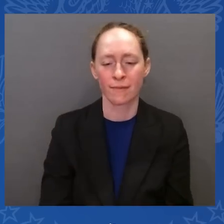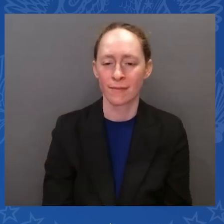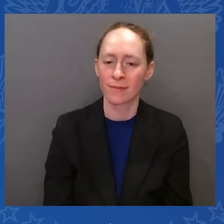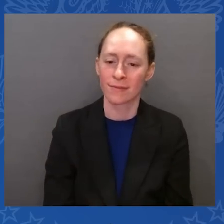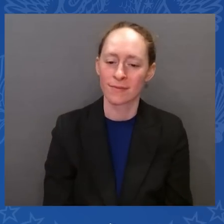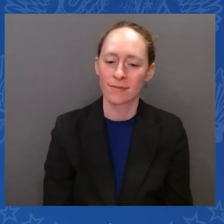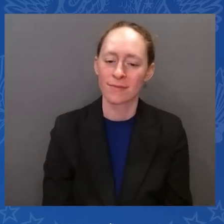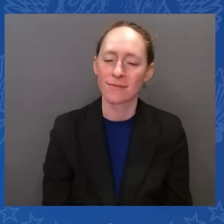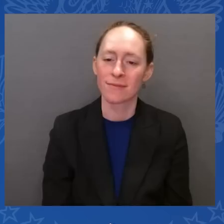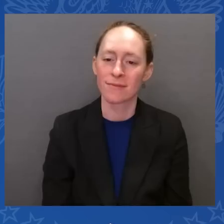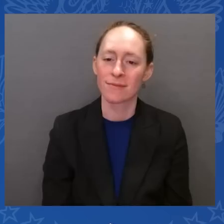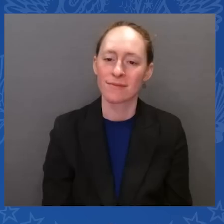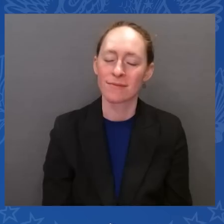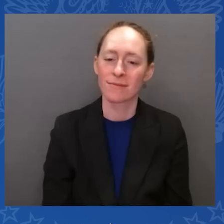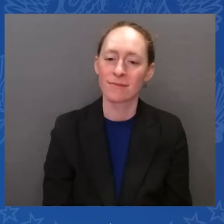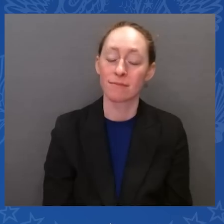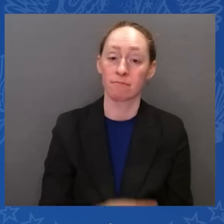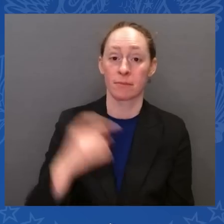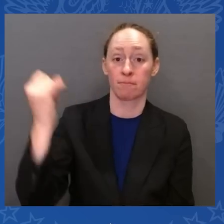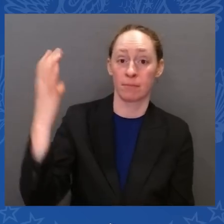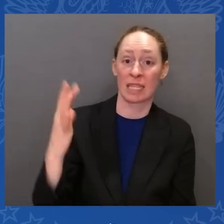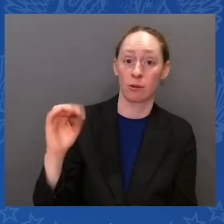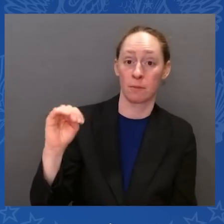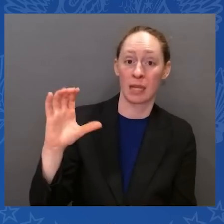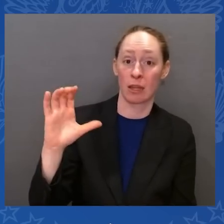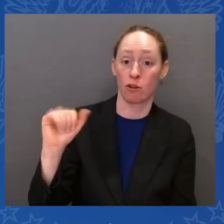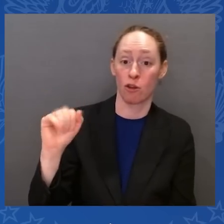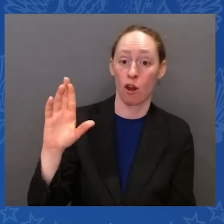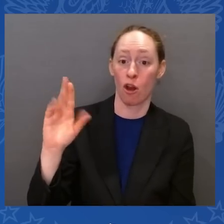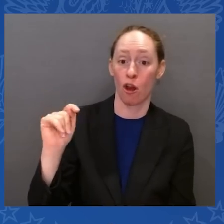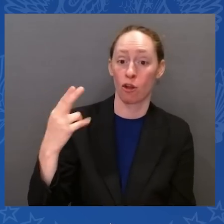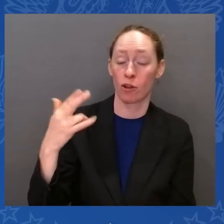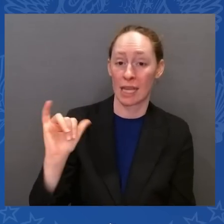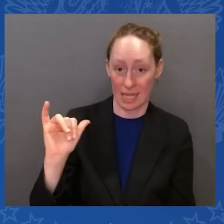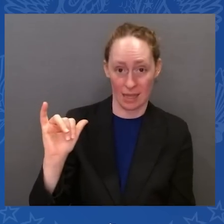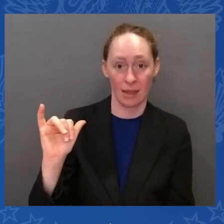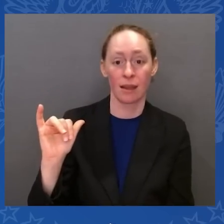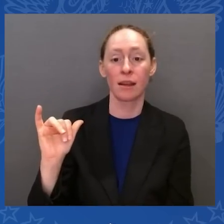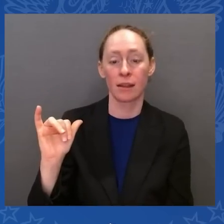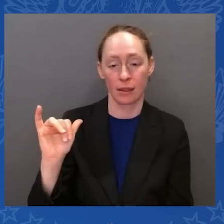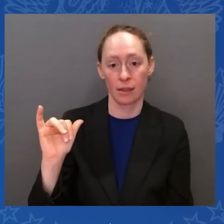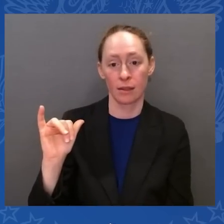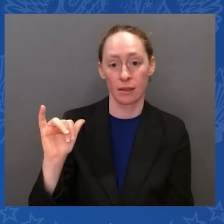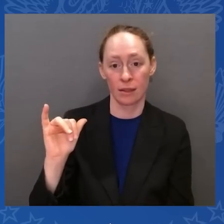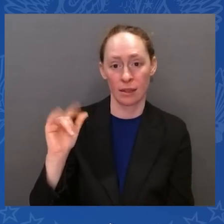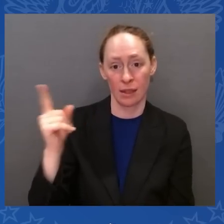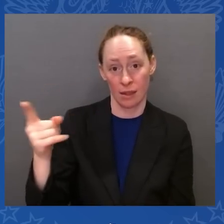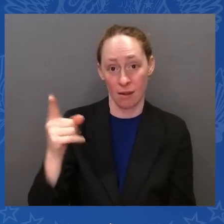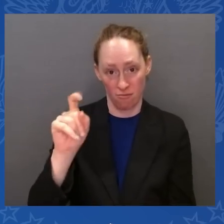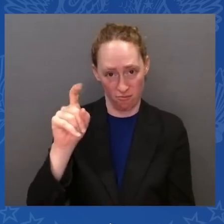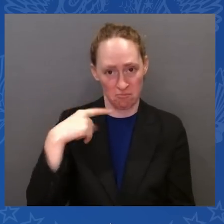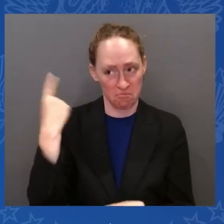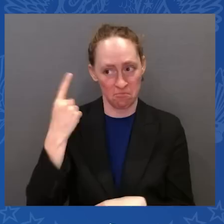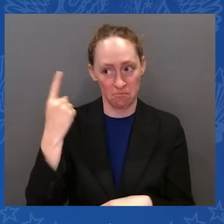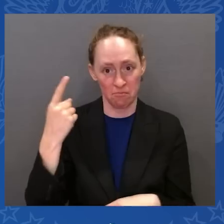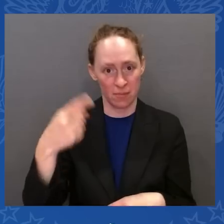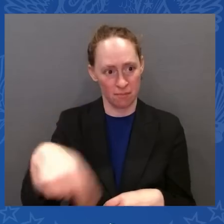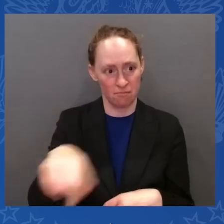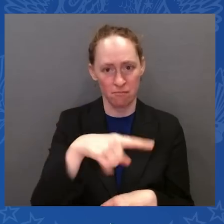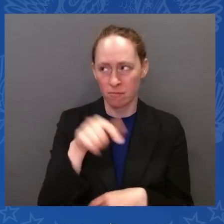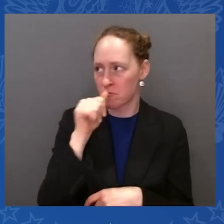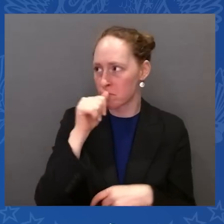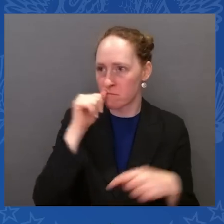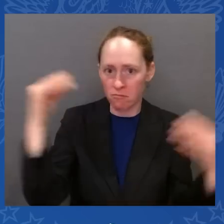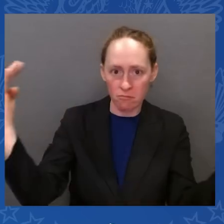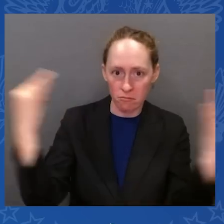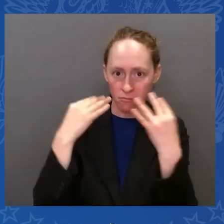somewhere in 2 to 2 years, but there's no certainty of how Past the long. election, though? Was Speaker McCarthy's message